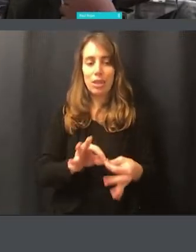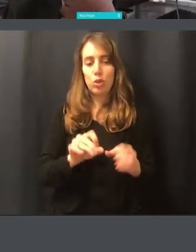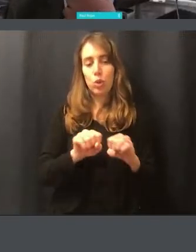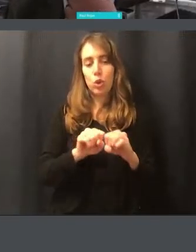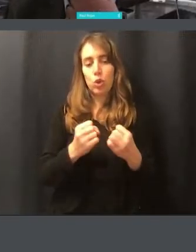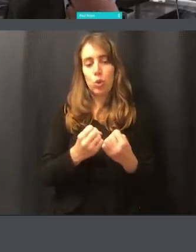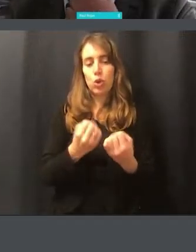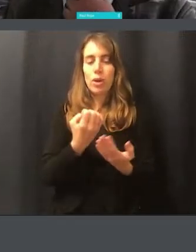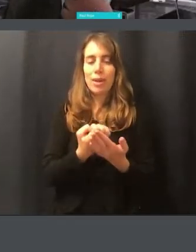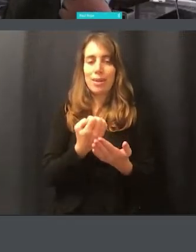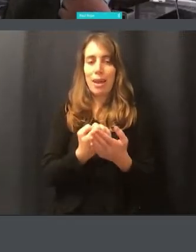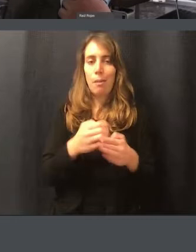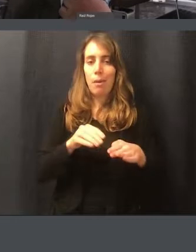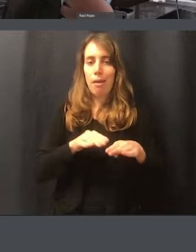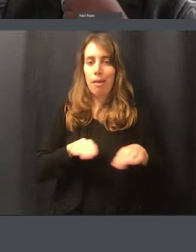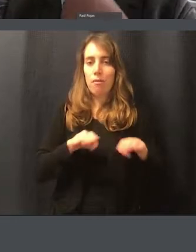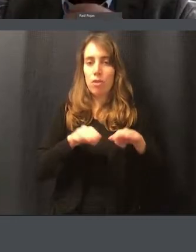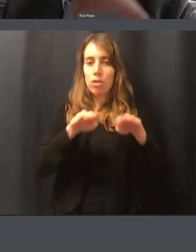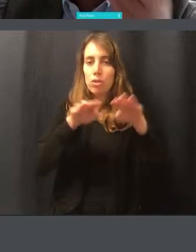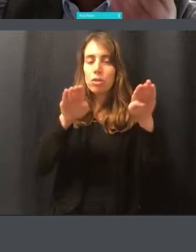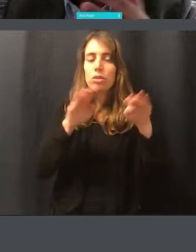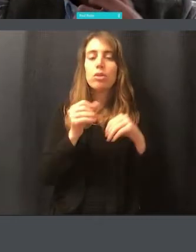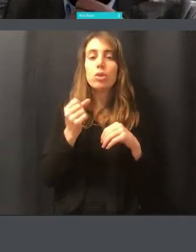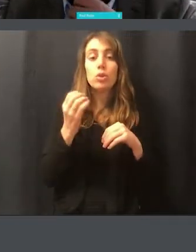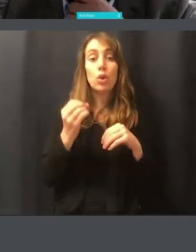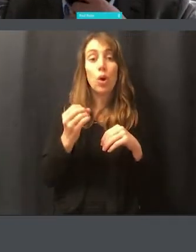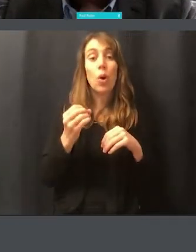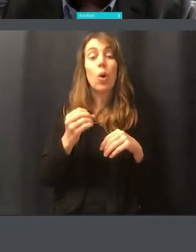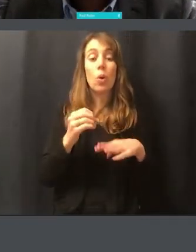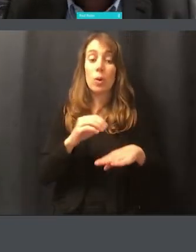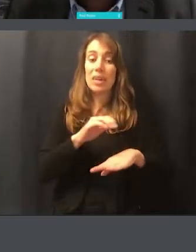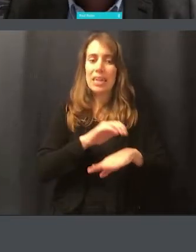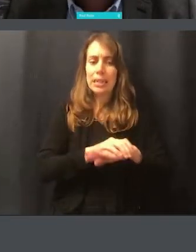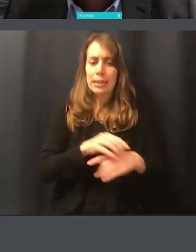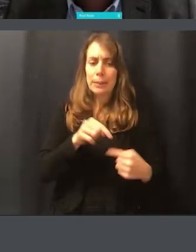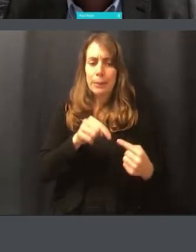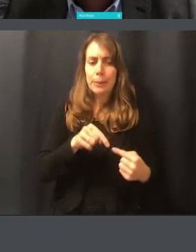status. So it goes up a little bit.